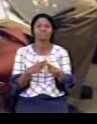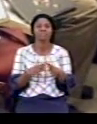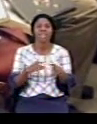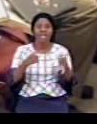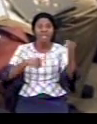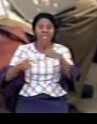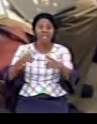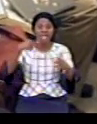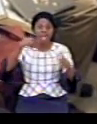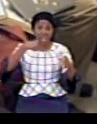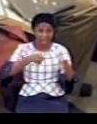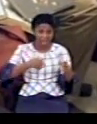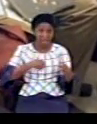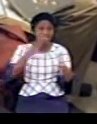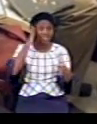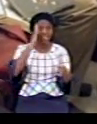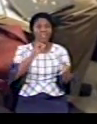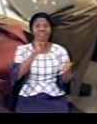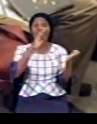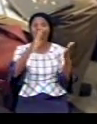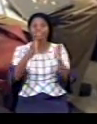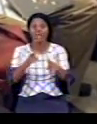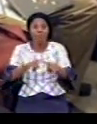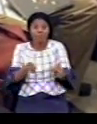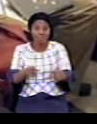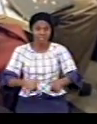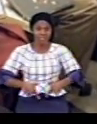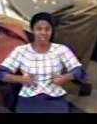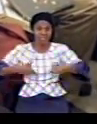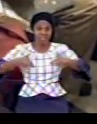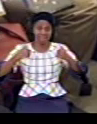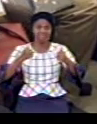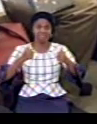I shall not die but live